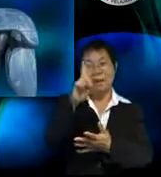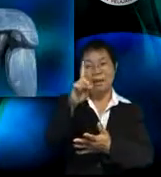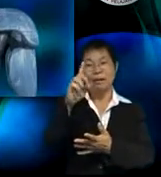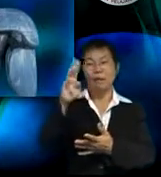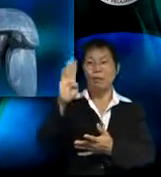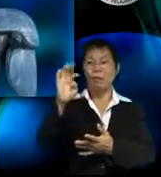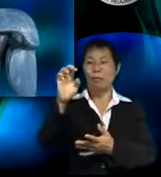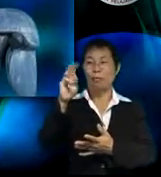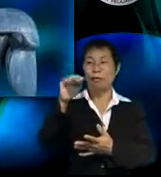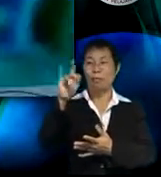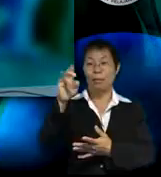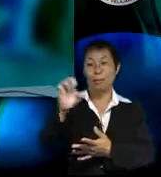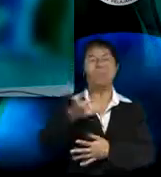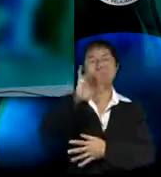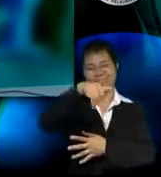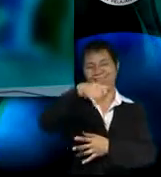Yes.